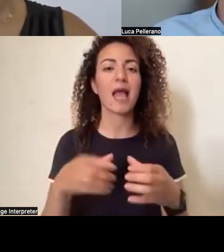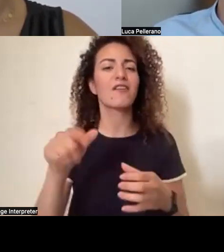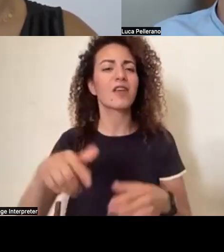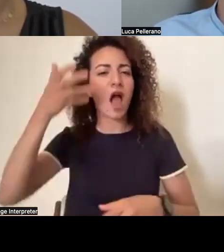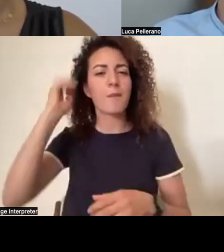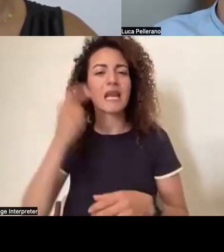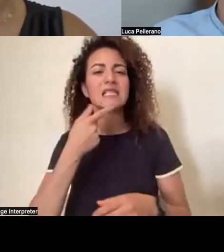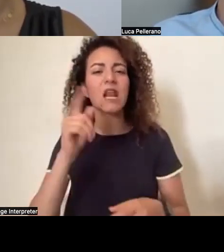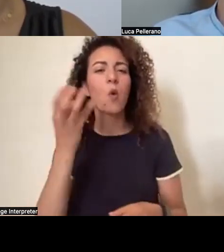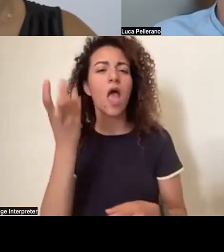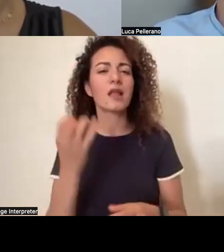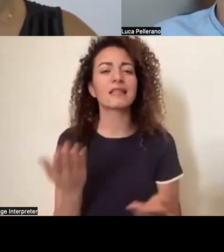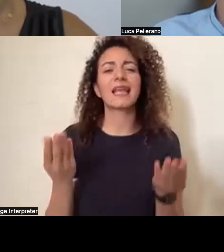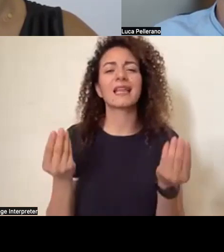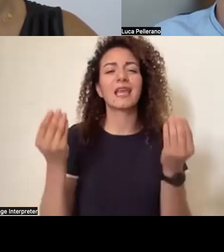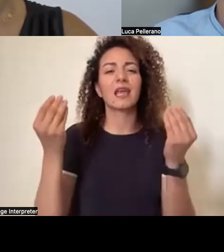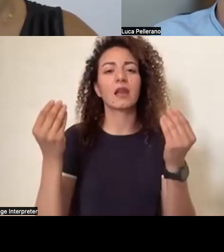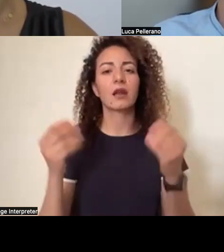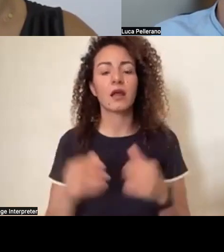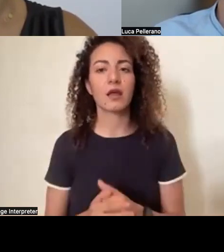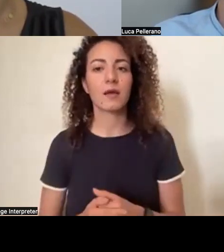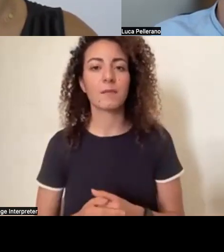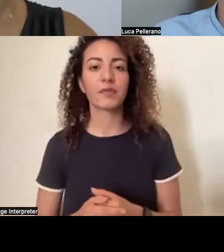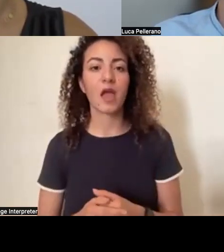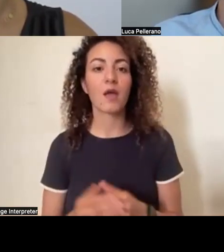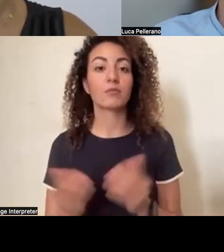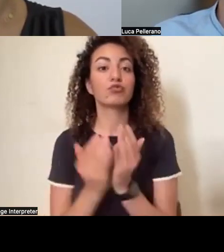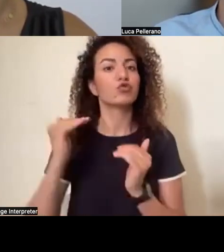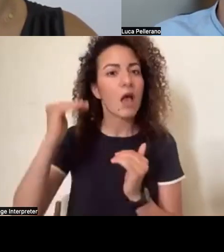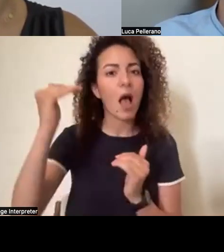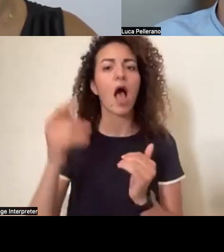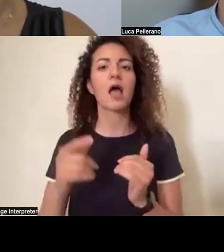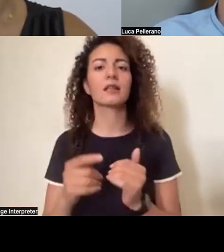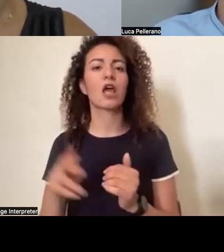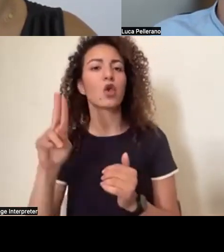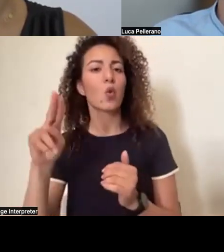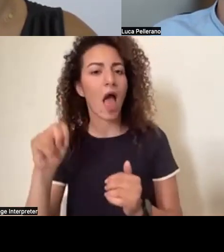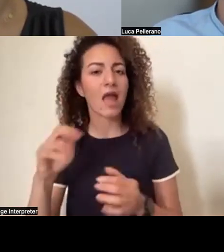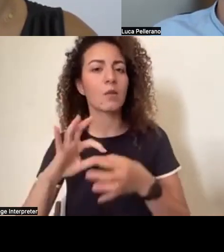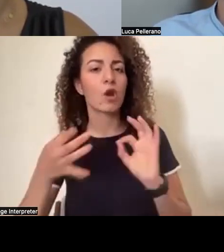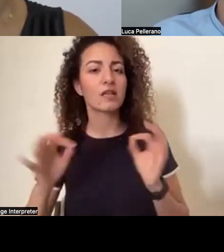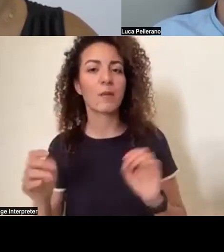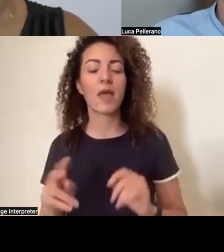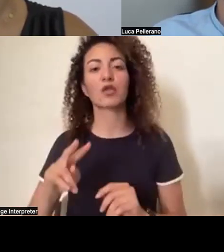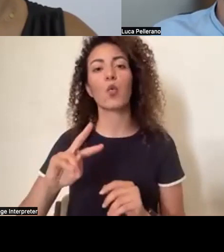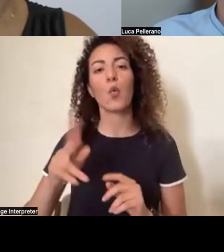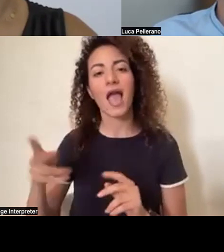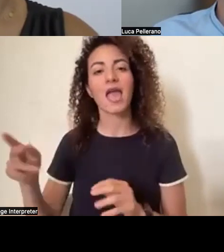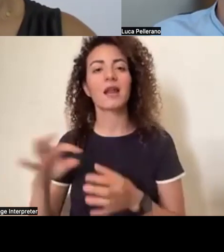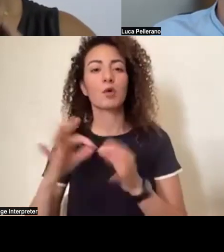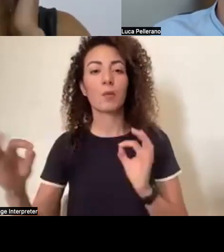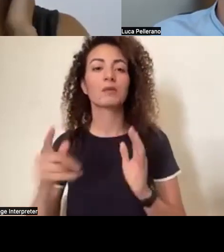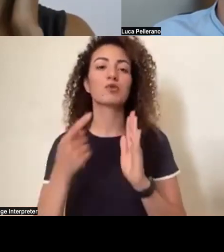academic institutes, and UN entities on advancing policy reforms in the Arab region. I